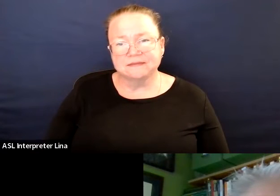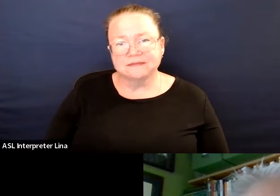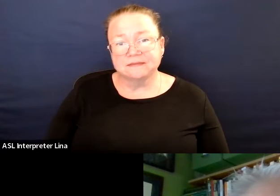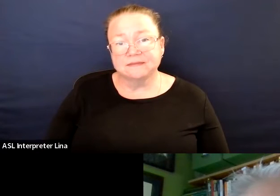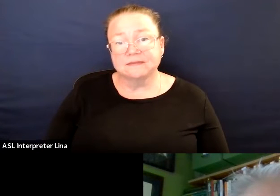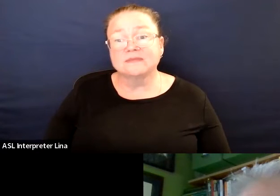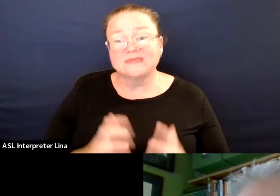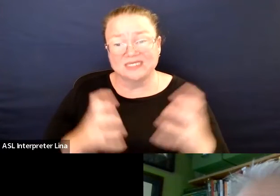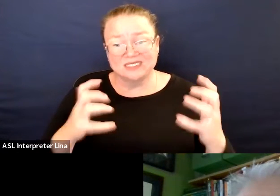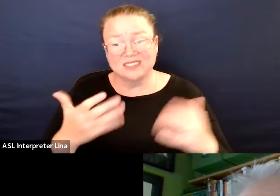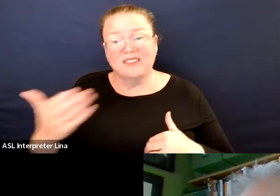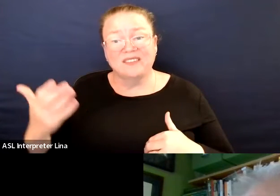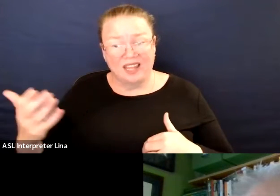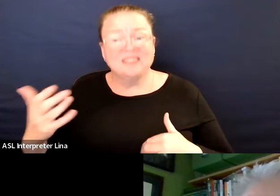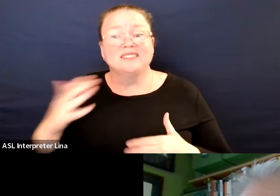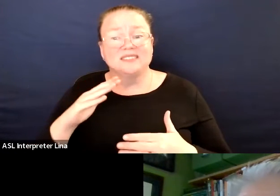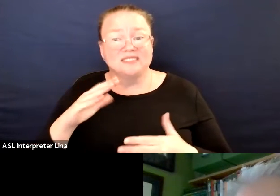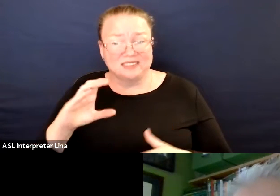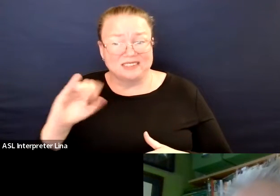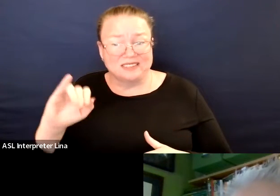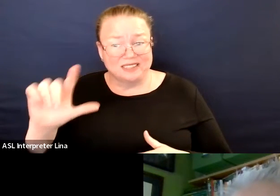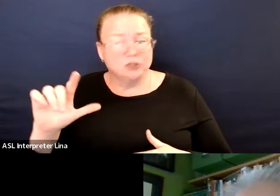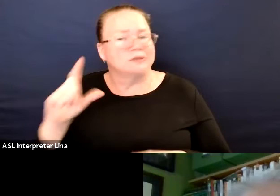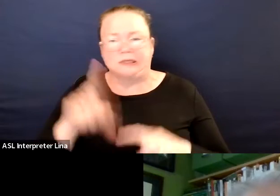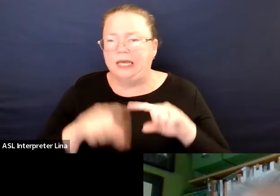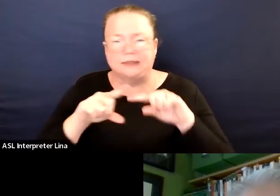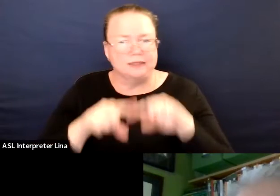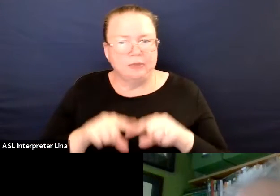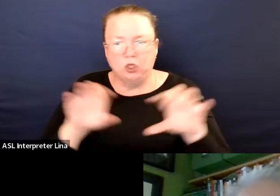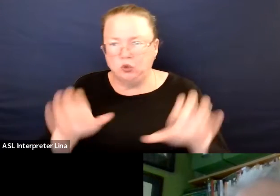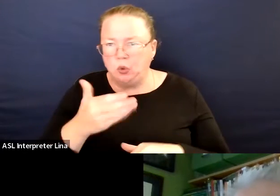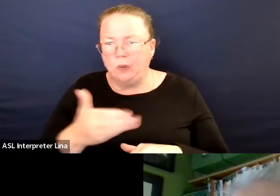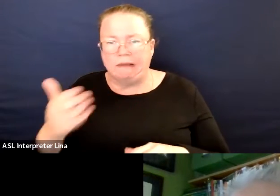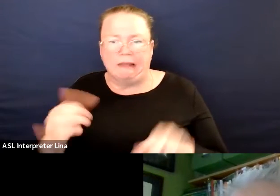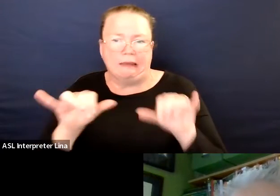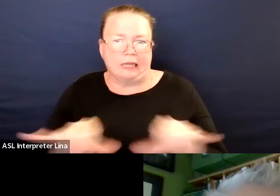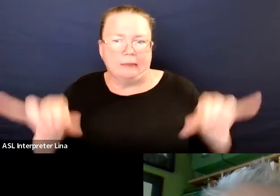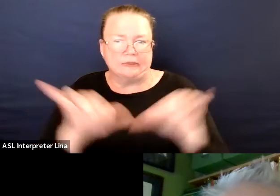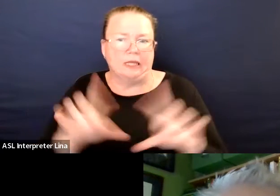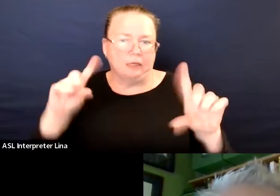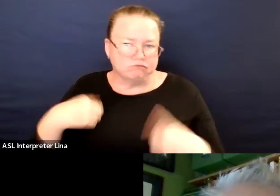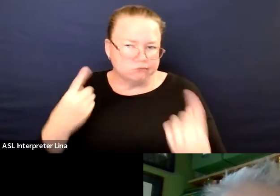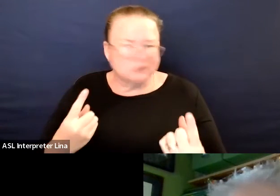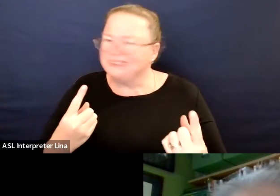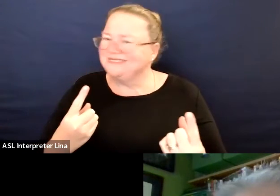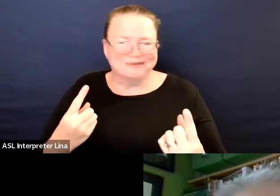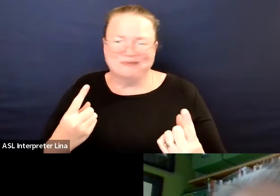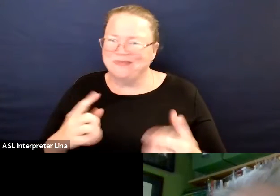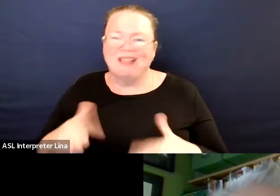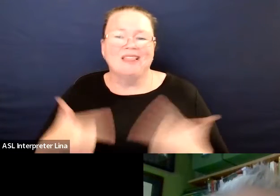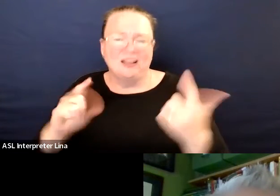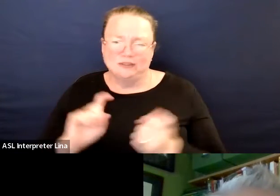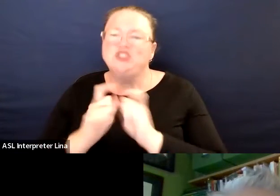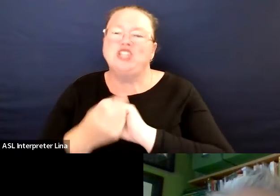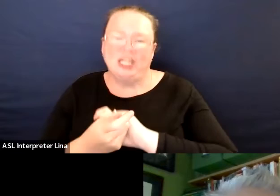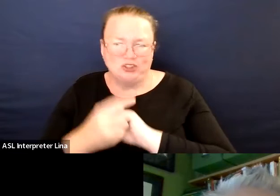Like lots of things at Centers for Independent Living, we can't rely on doing things as we've always done them. Life is changing,